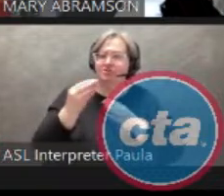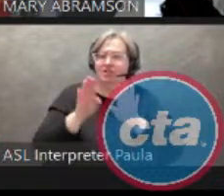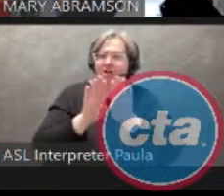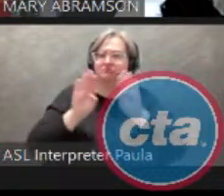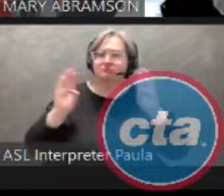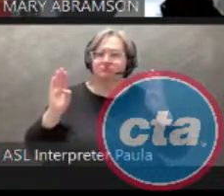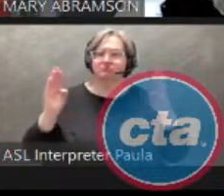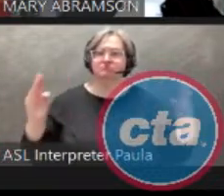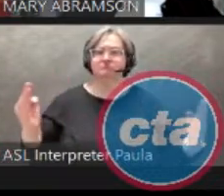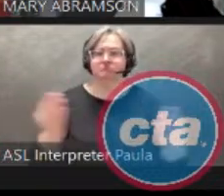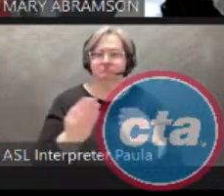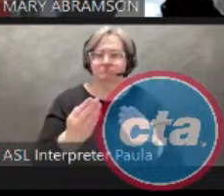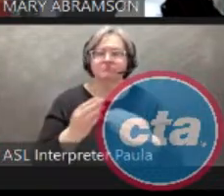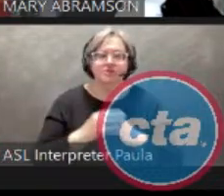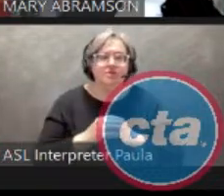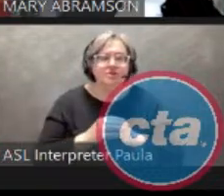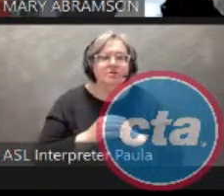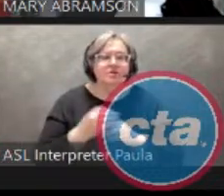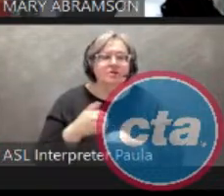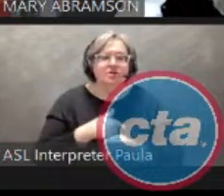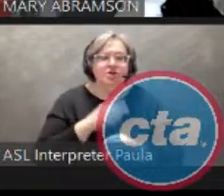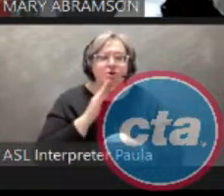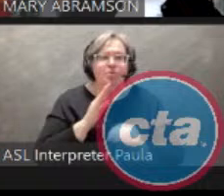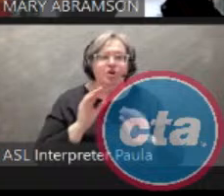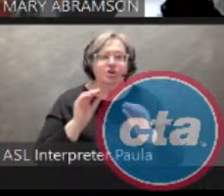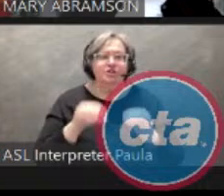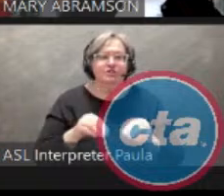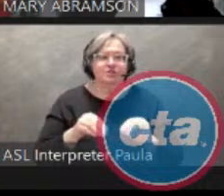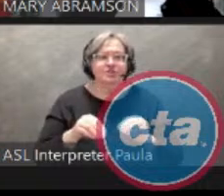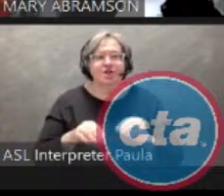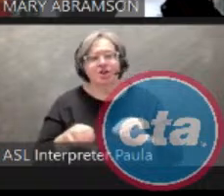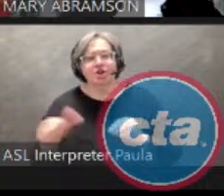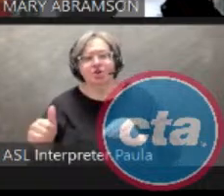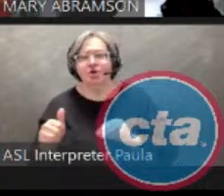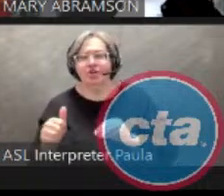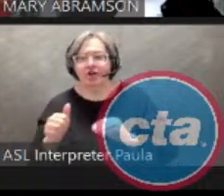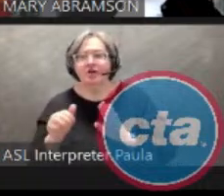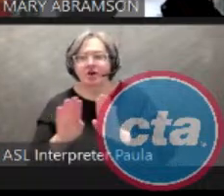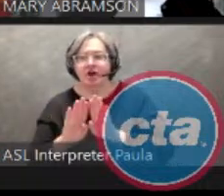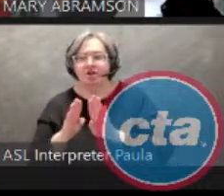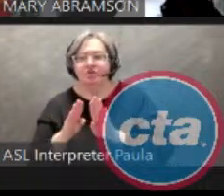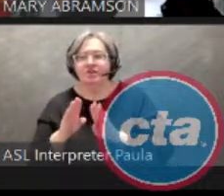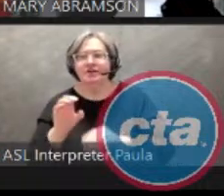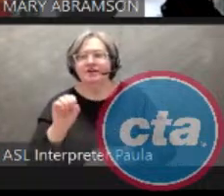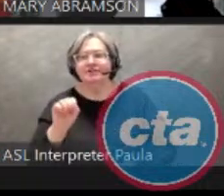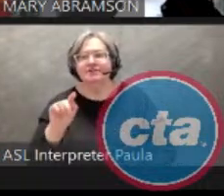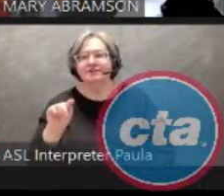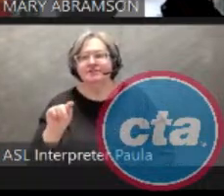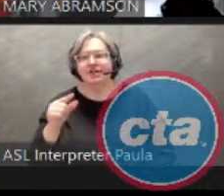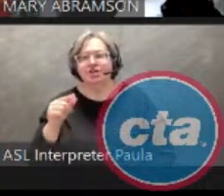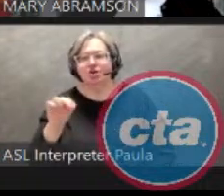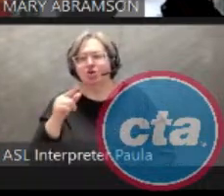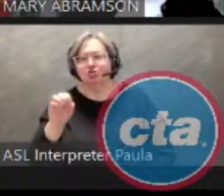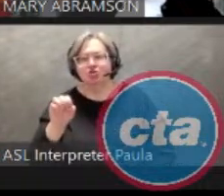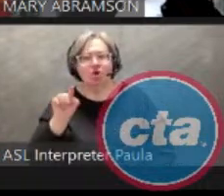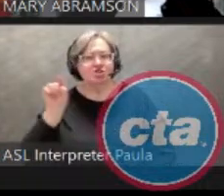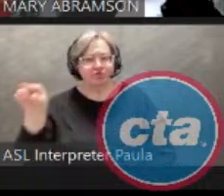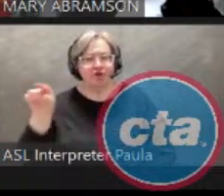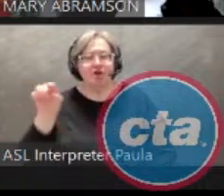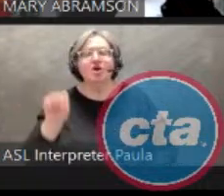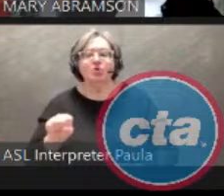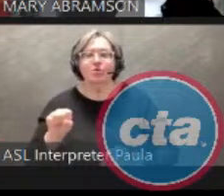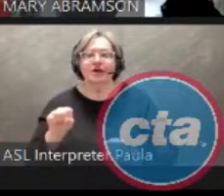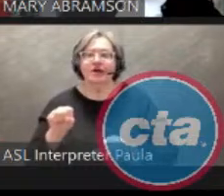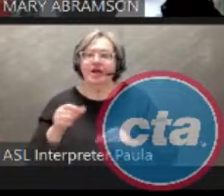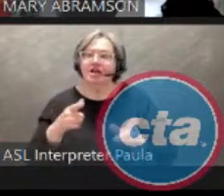of. At the same time, we're going to be installing an auxiliary entrance at St. George on the far end, so that we're able to expedite work and